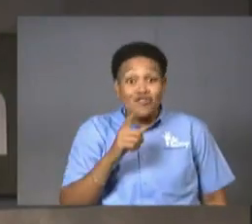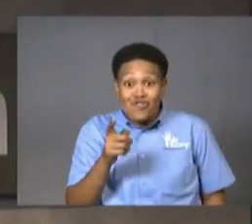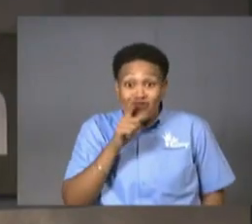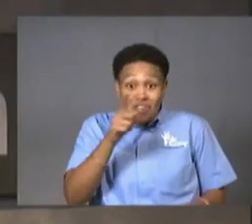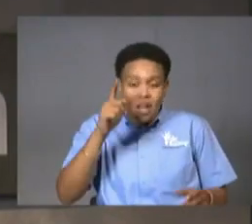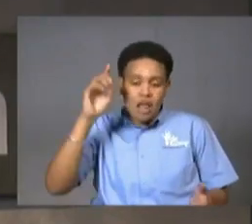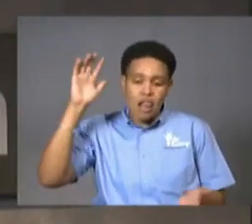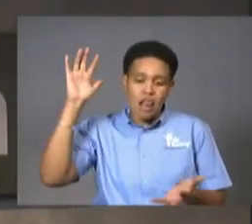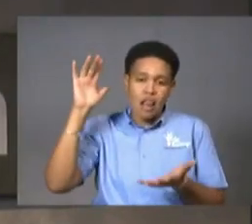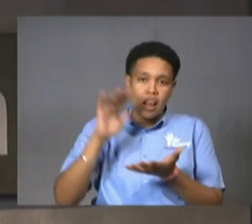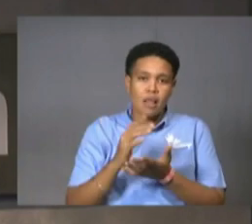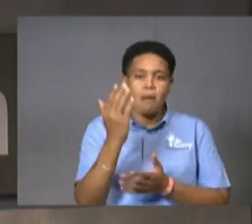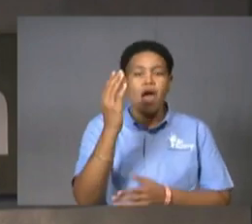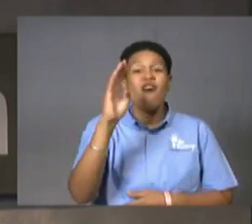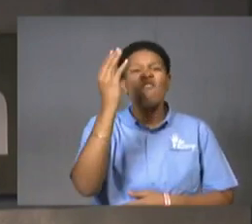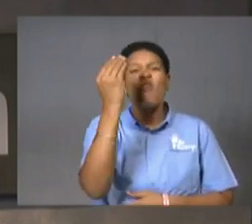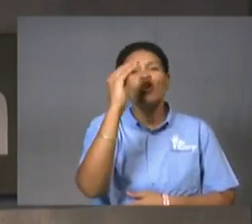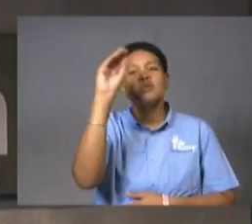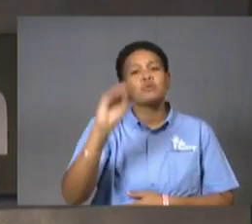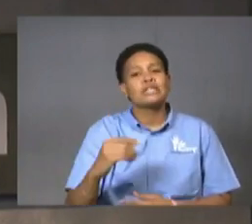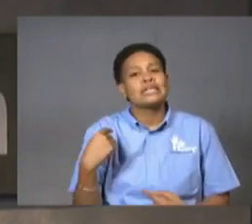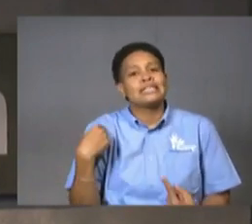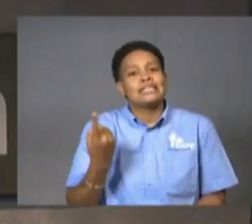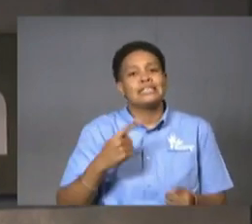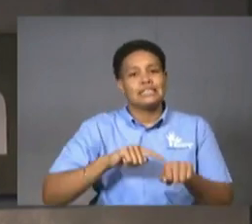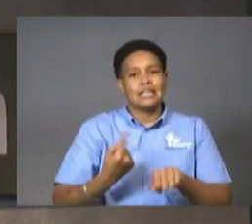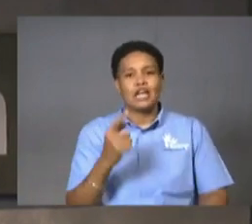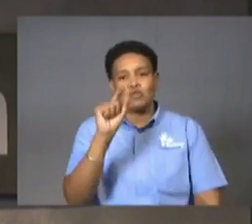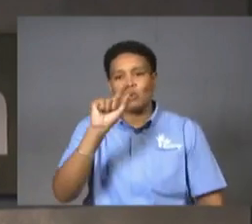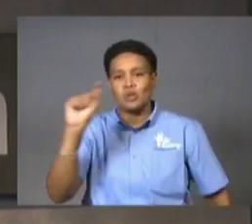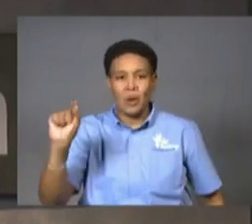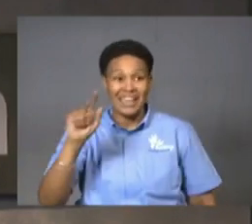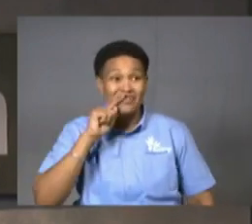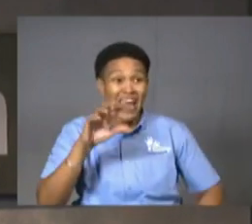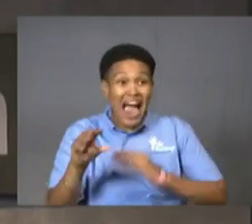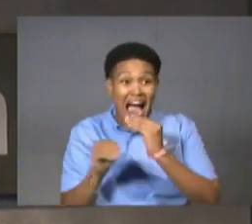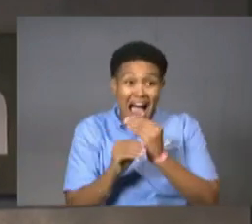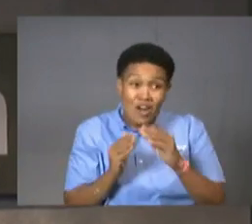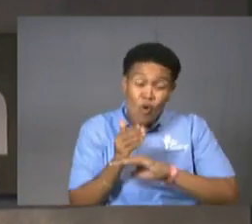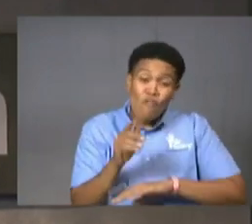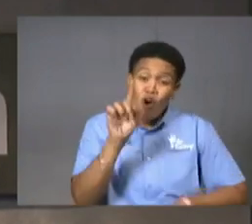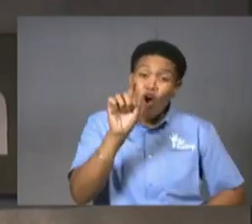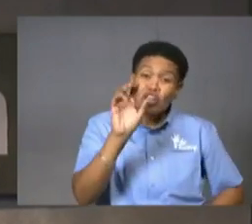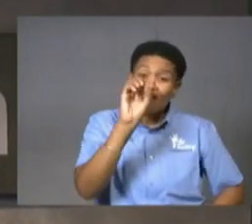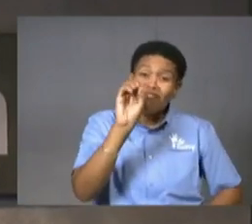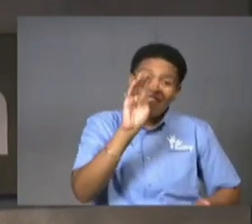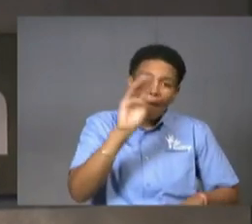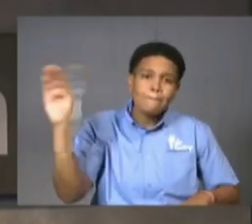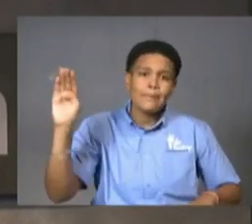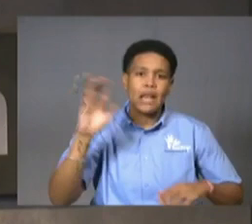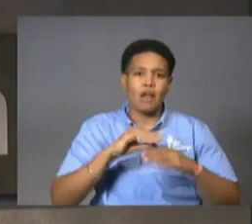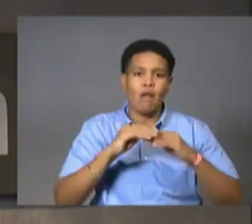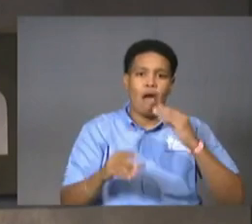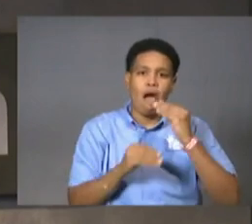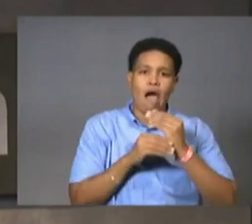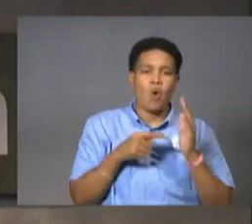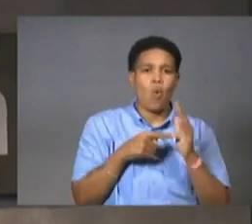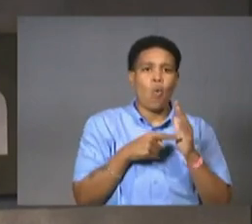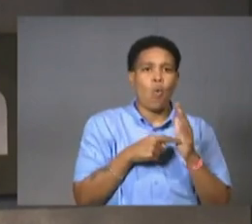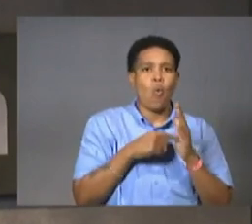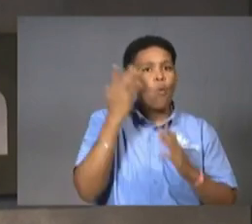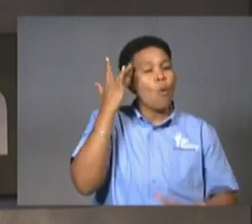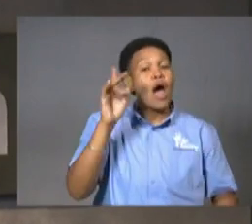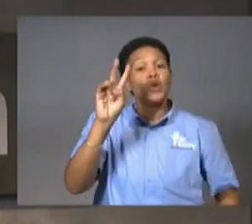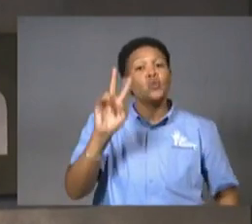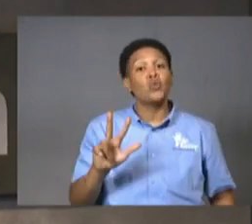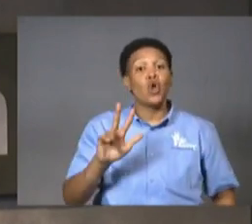14% since the beginning of 2020. It has added over $150 billion to the national debt because nearly